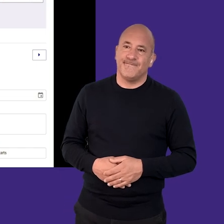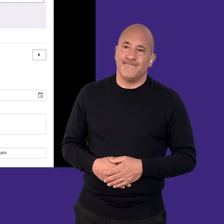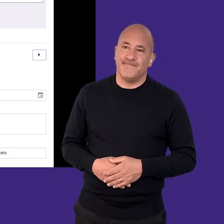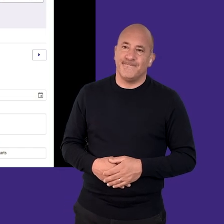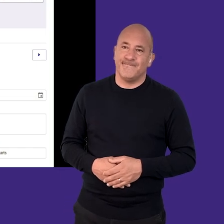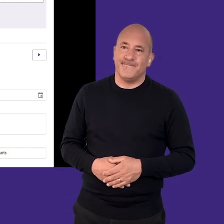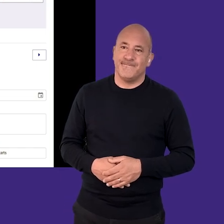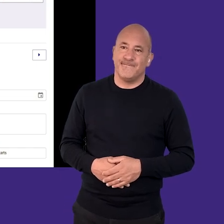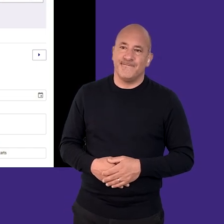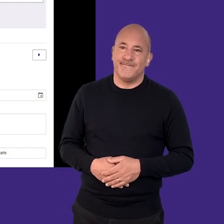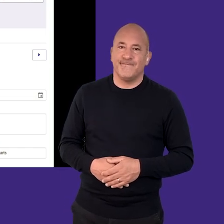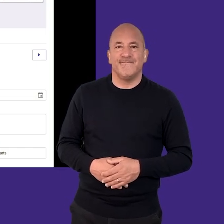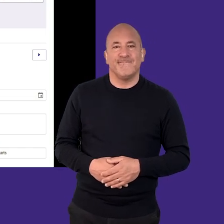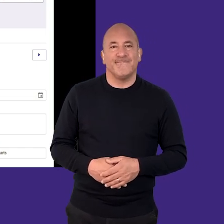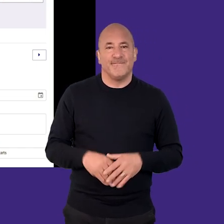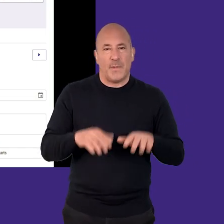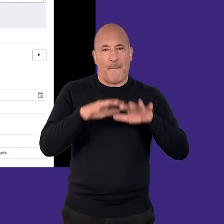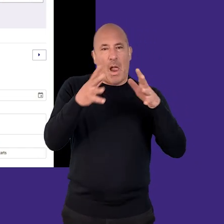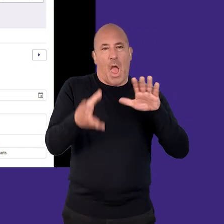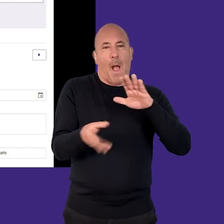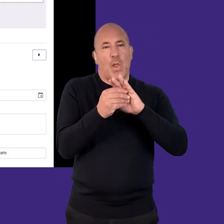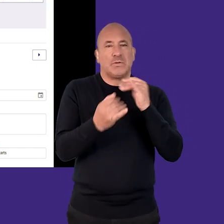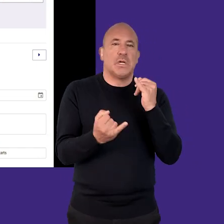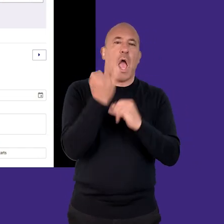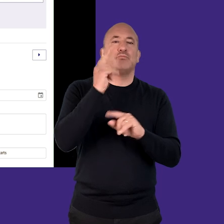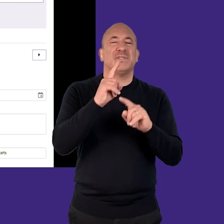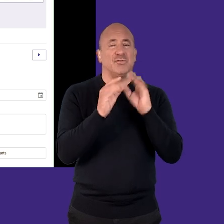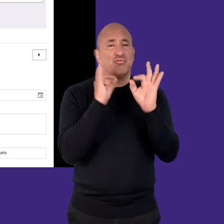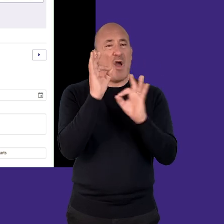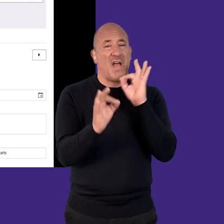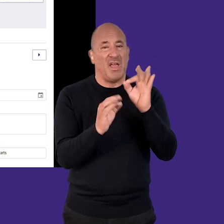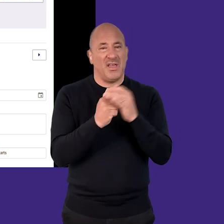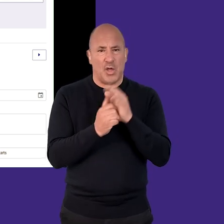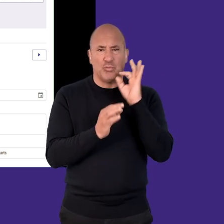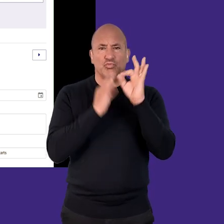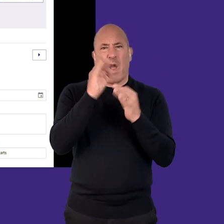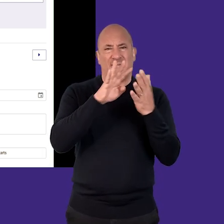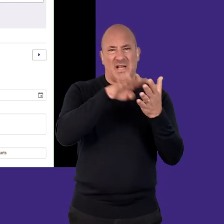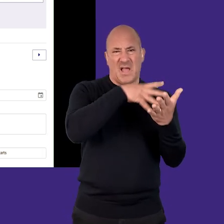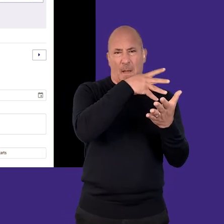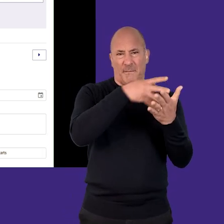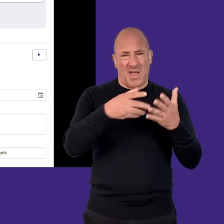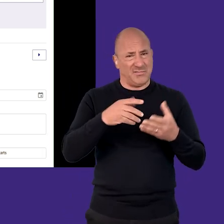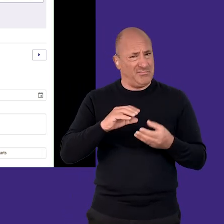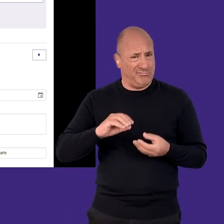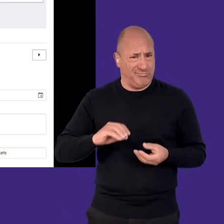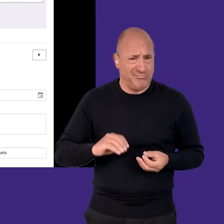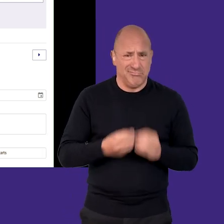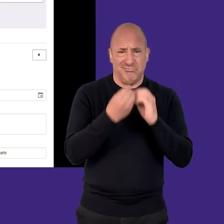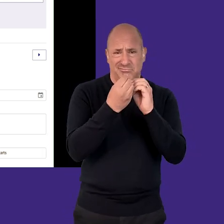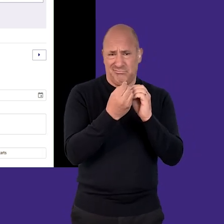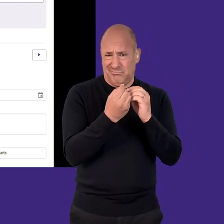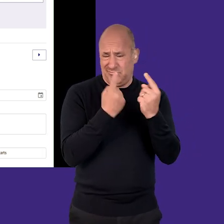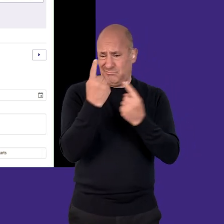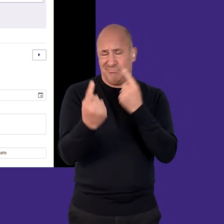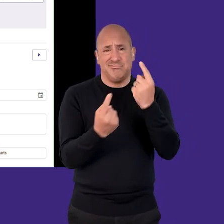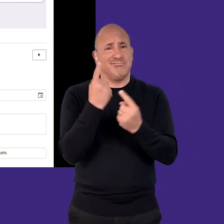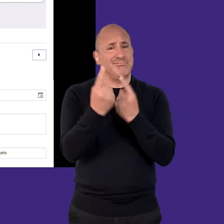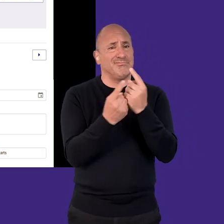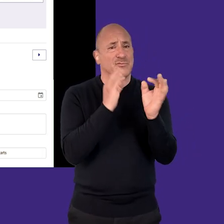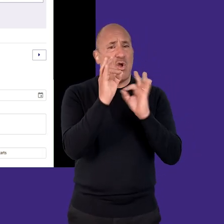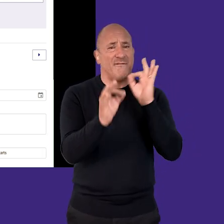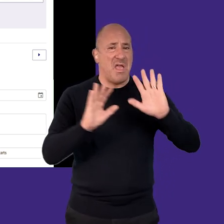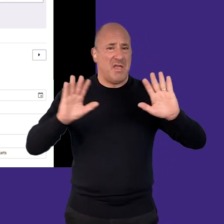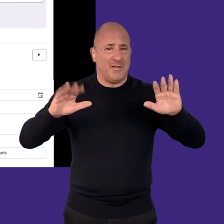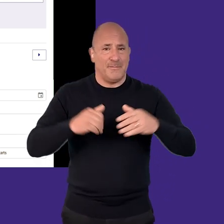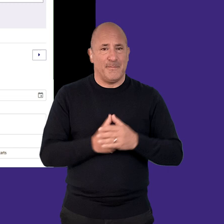The final type of bulk upload is surveys. Survey templates are generated dynamically